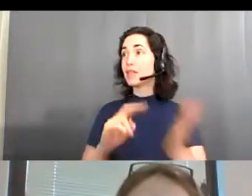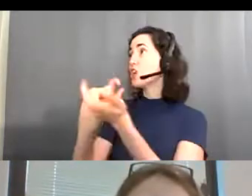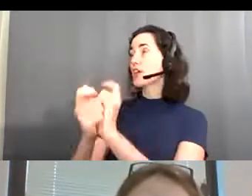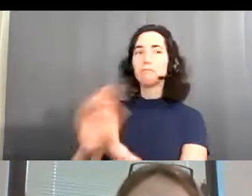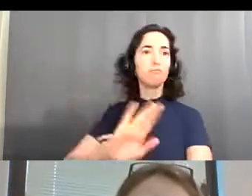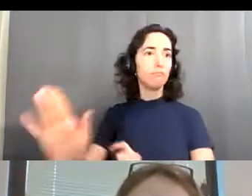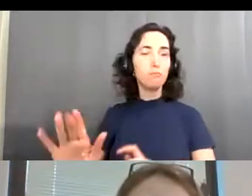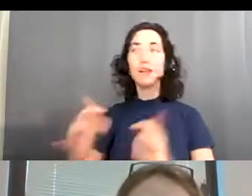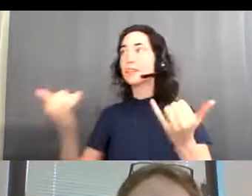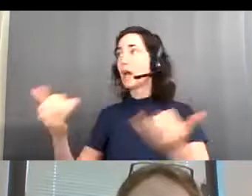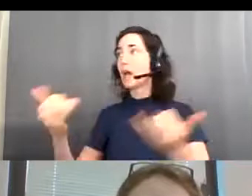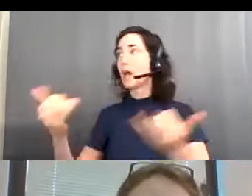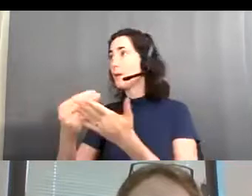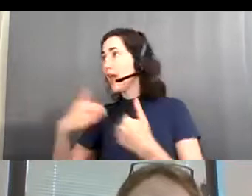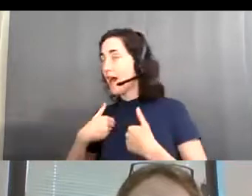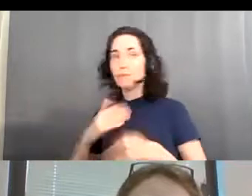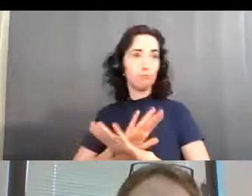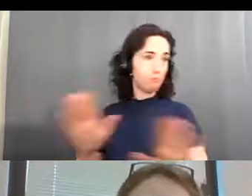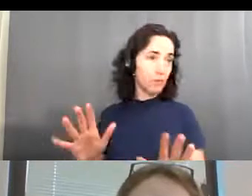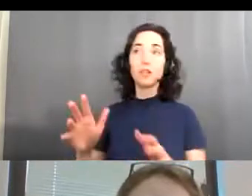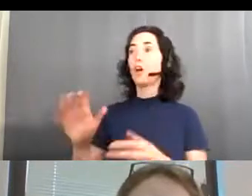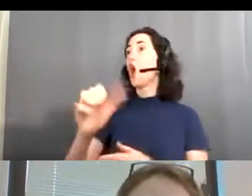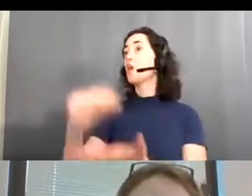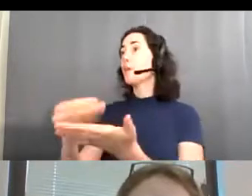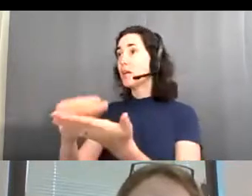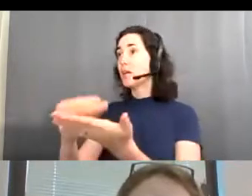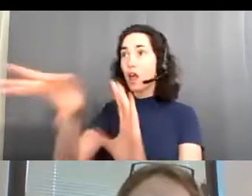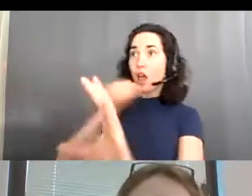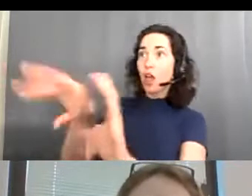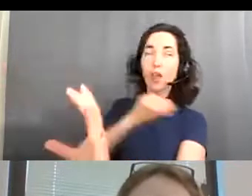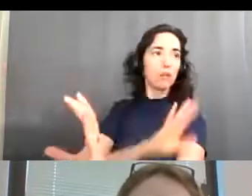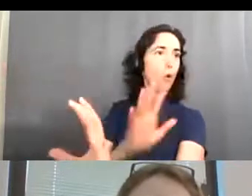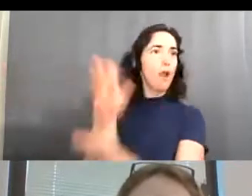any current funds, and it certainly wouldn't take money from other funds or